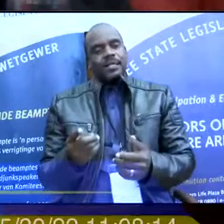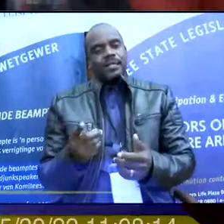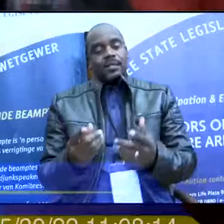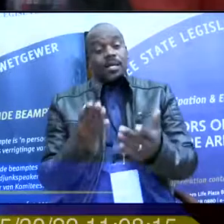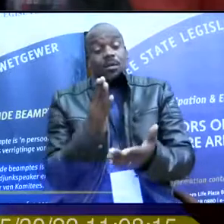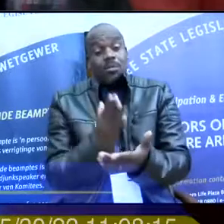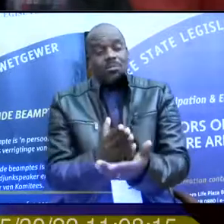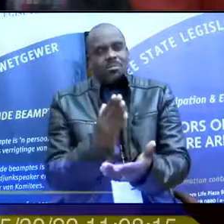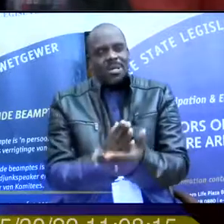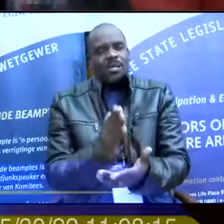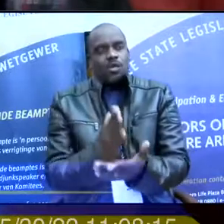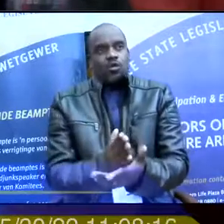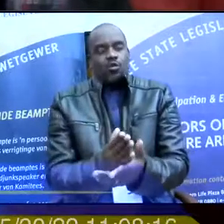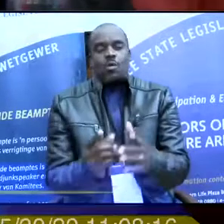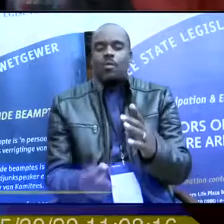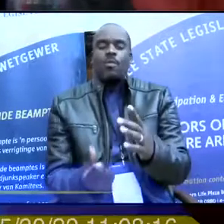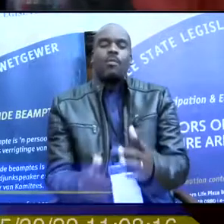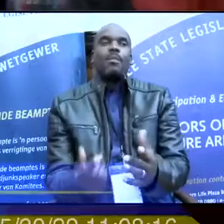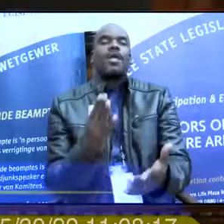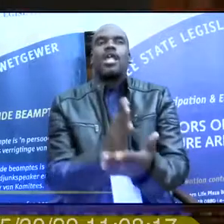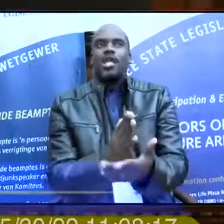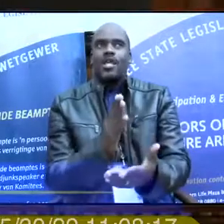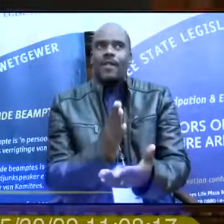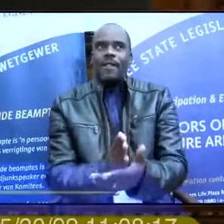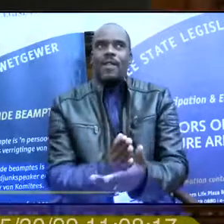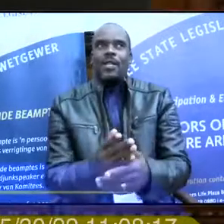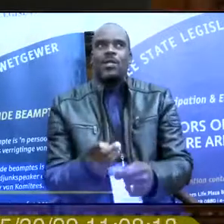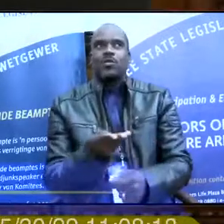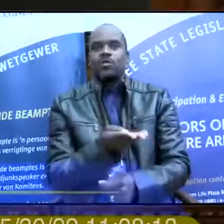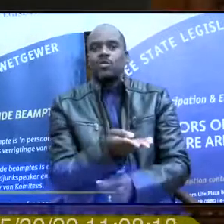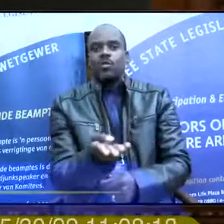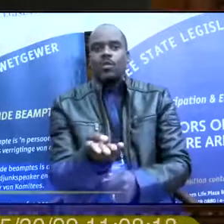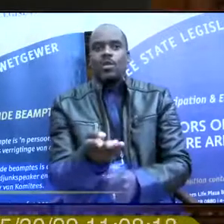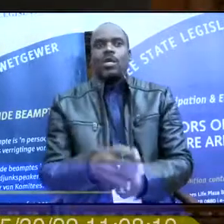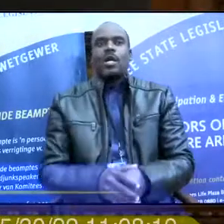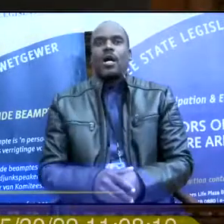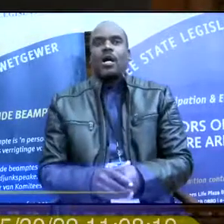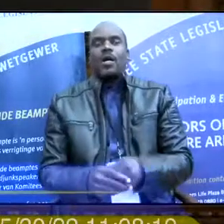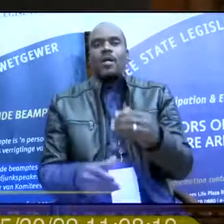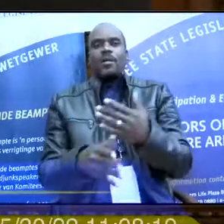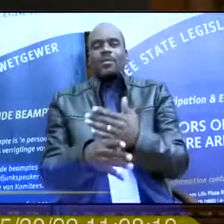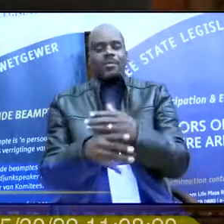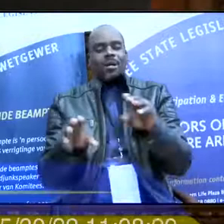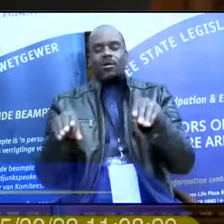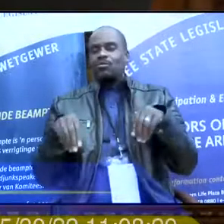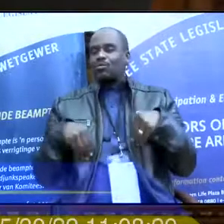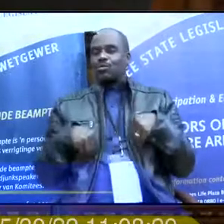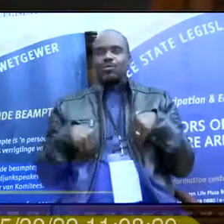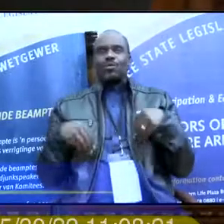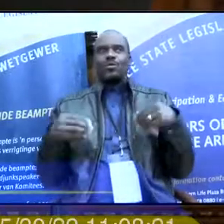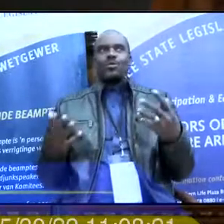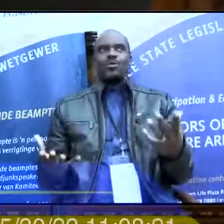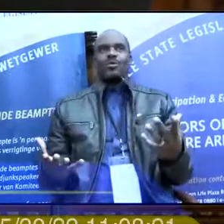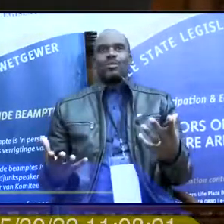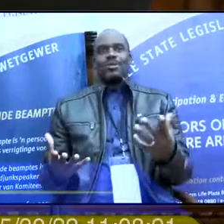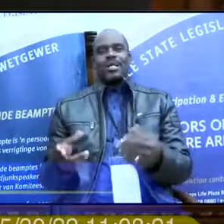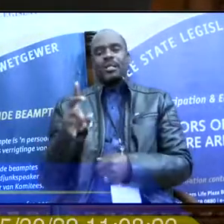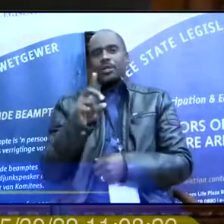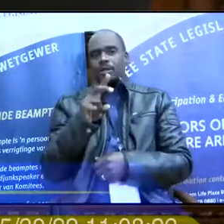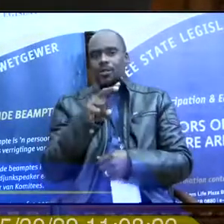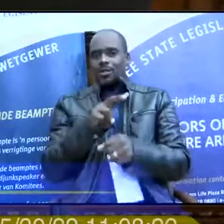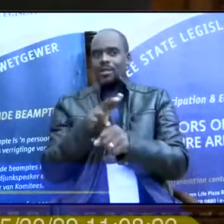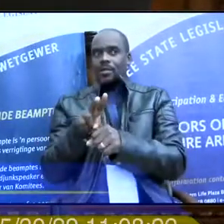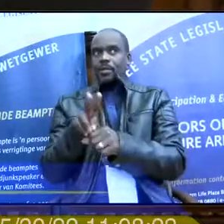elements and aspects have also further increased that unemployment poverty we are notably the